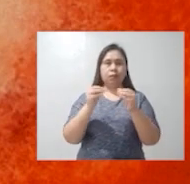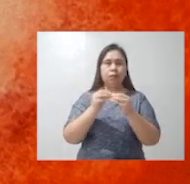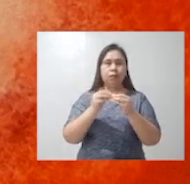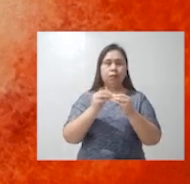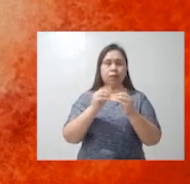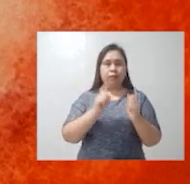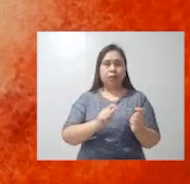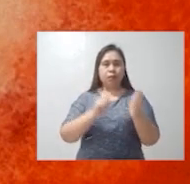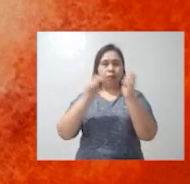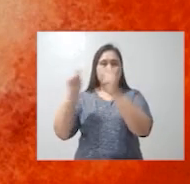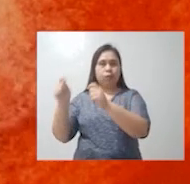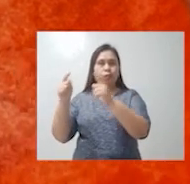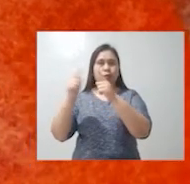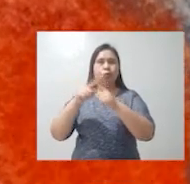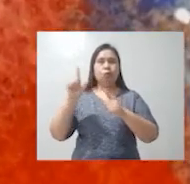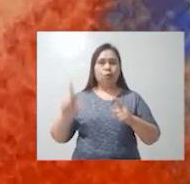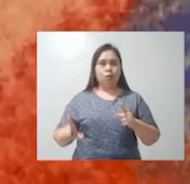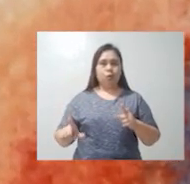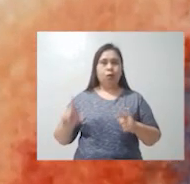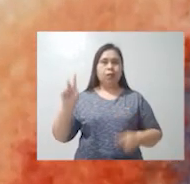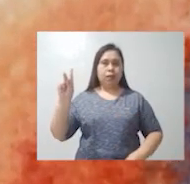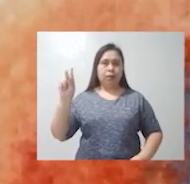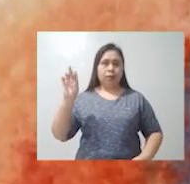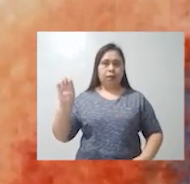lower kinetic energy.